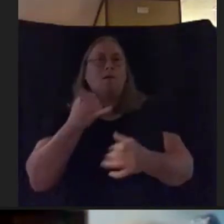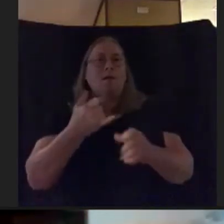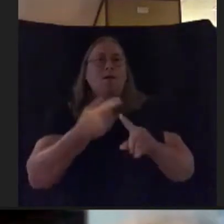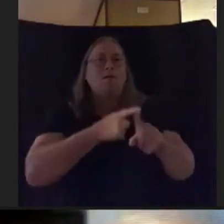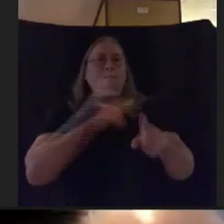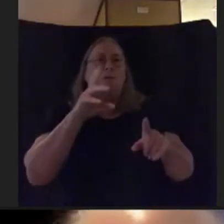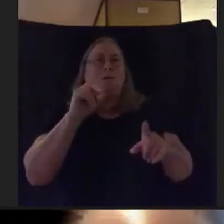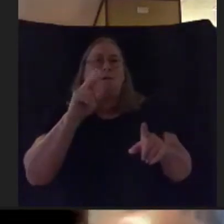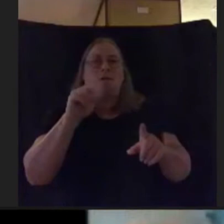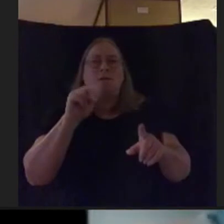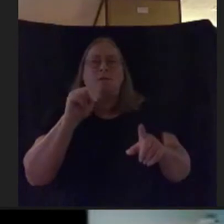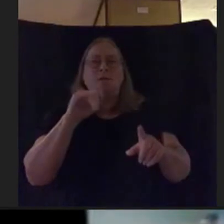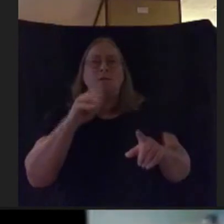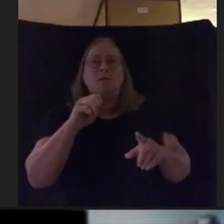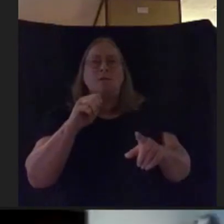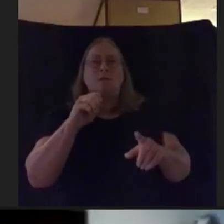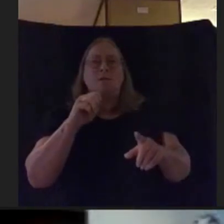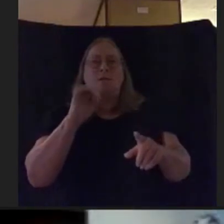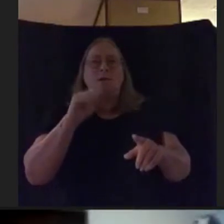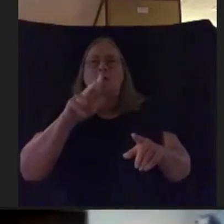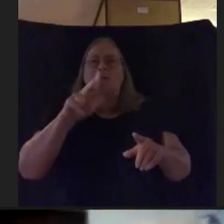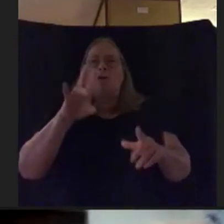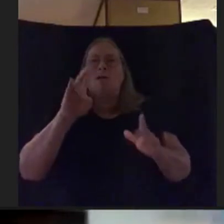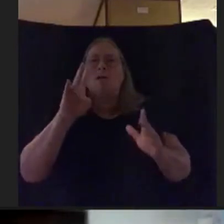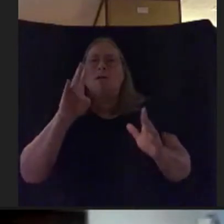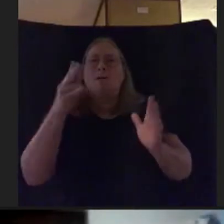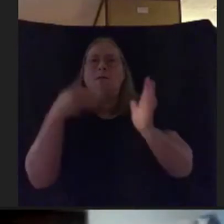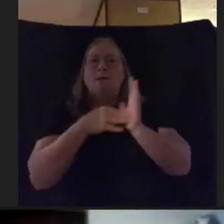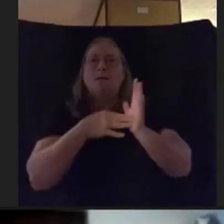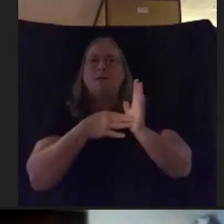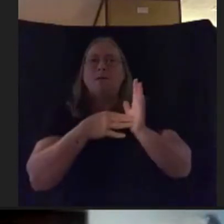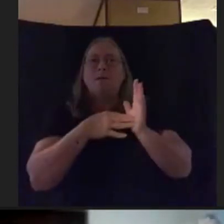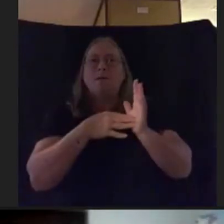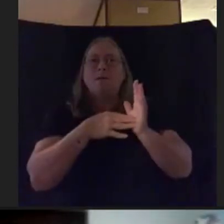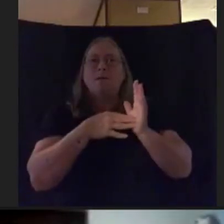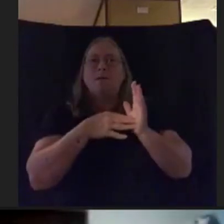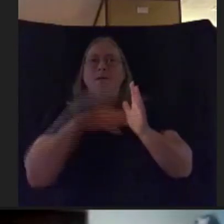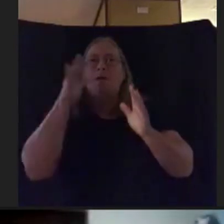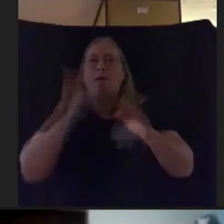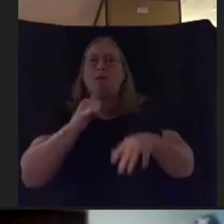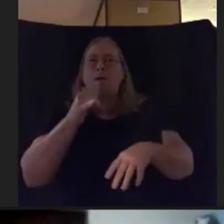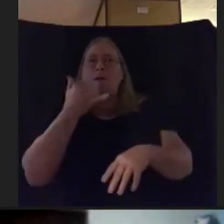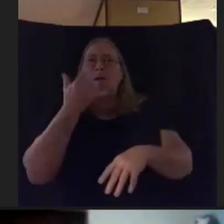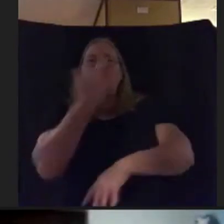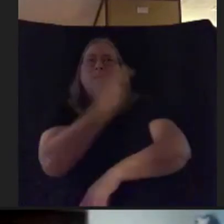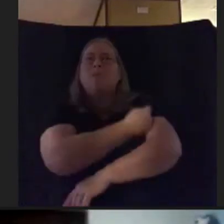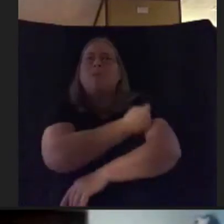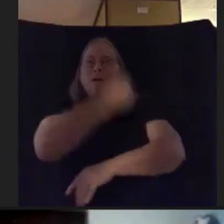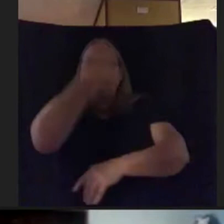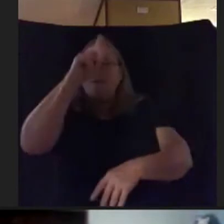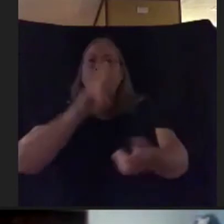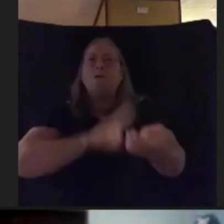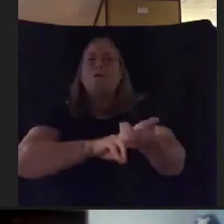Mott, does the 37,000 allotment include doses for long-term care facilities? Paul, go ahead and take